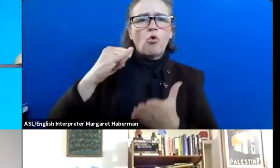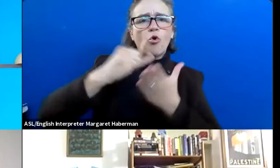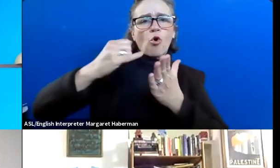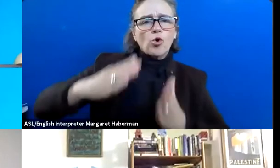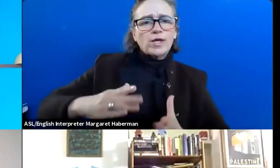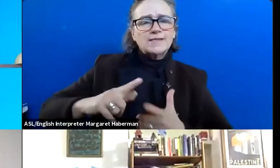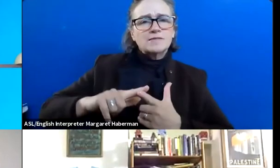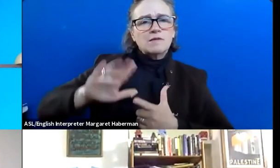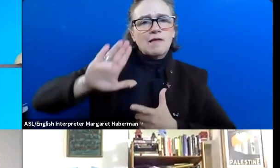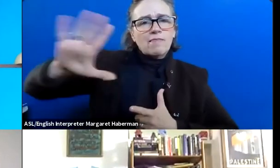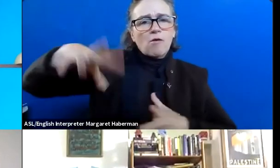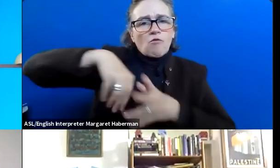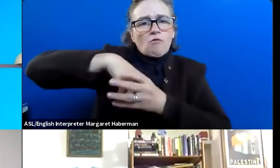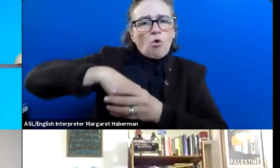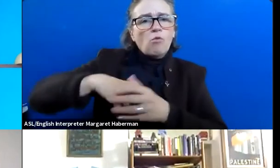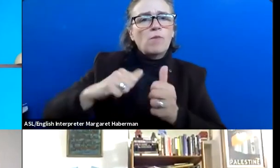work?